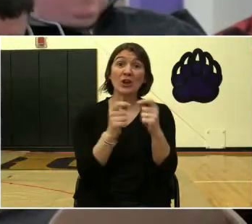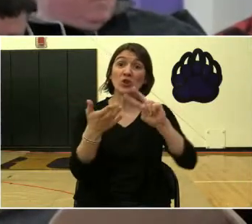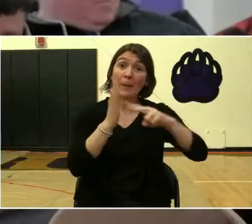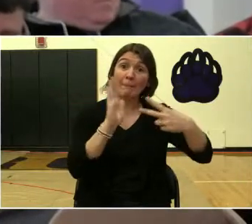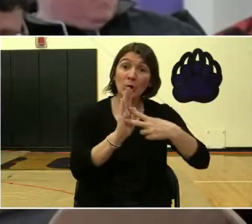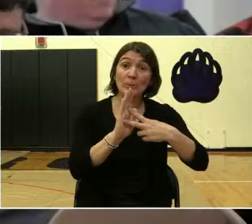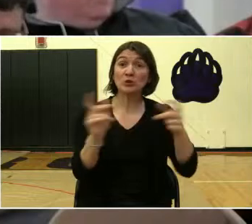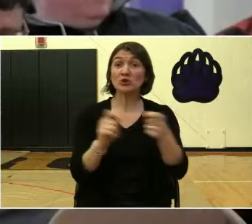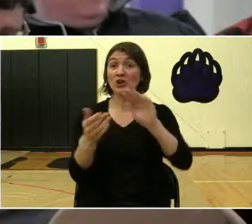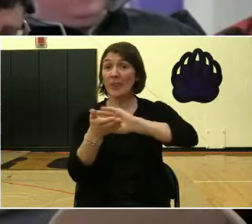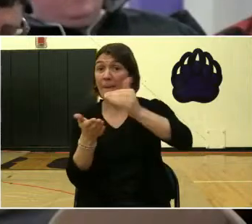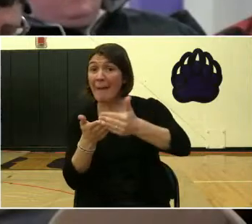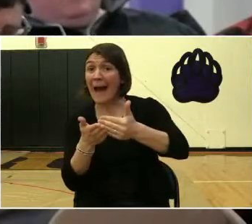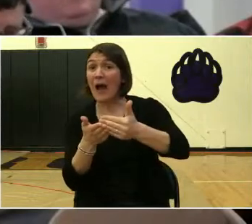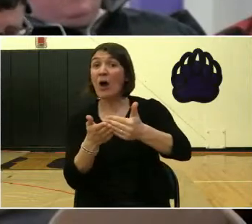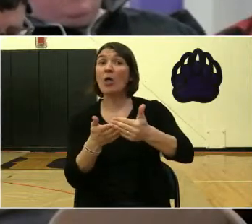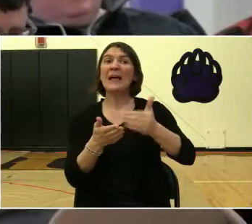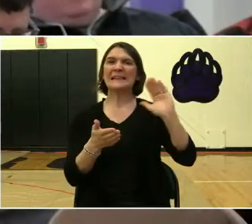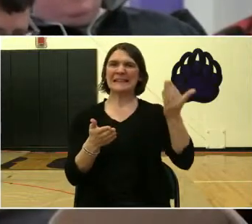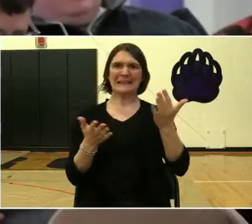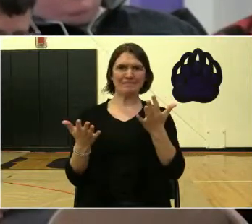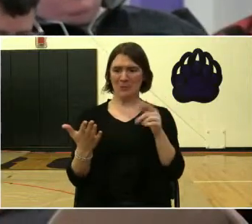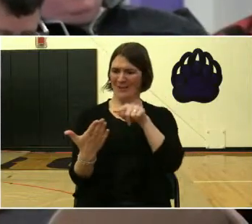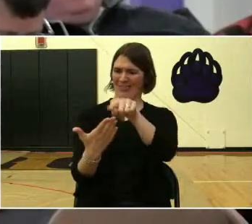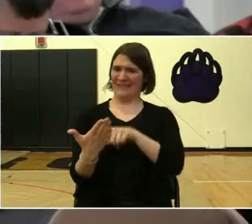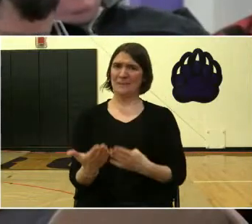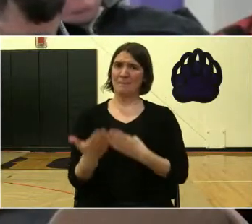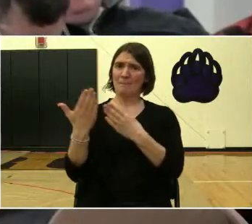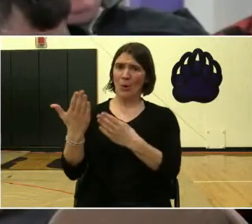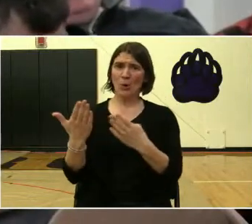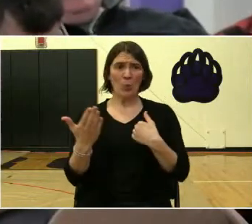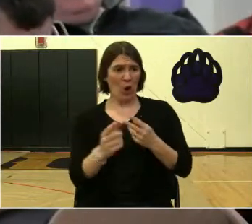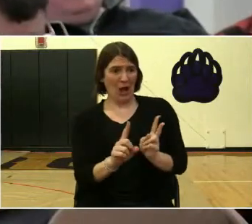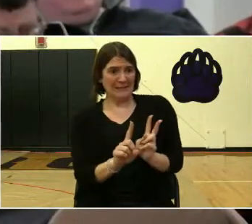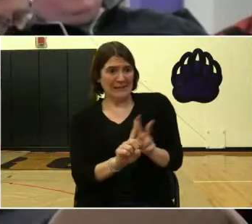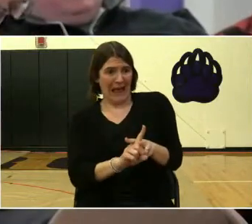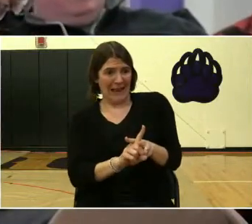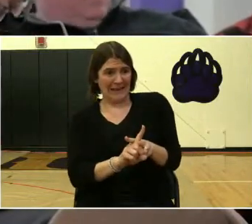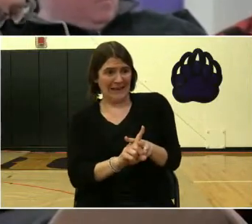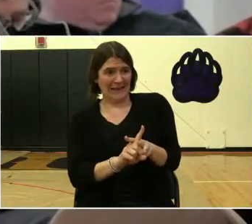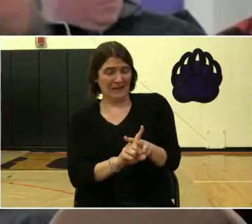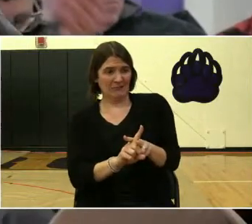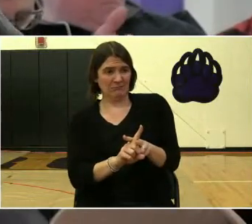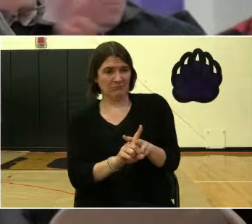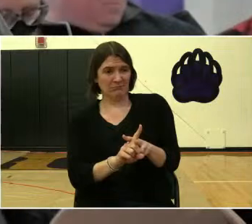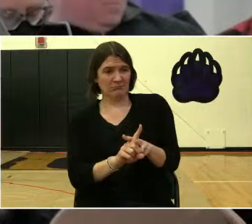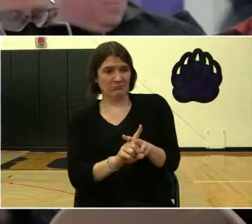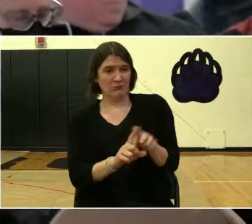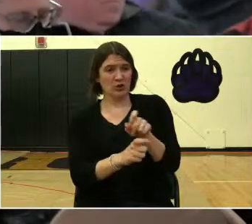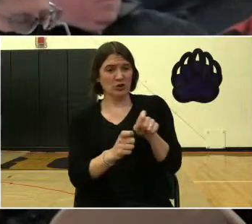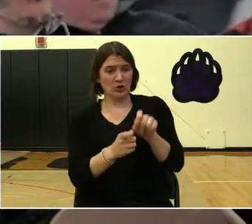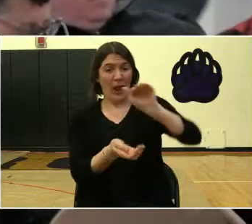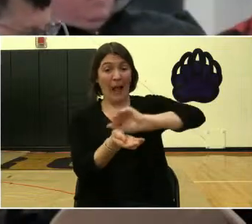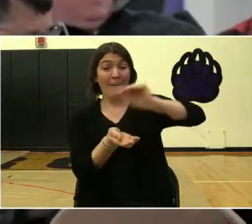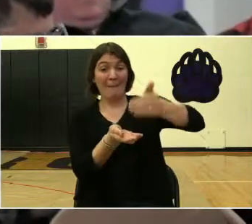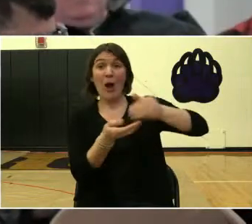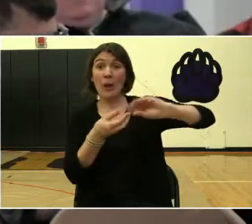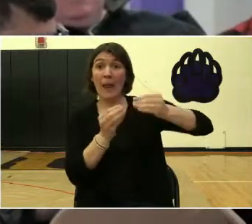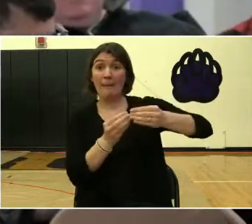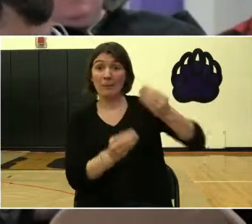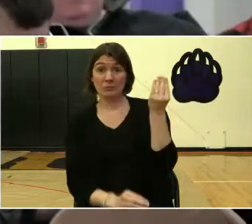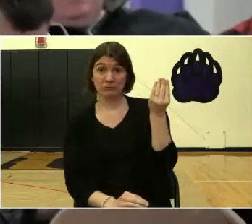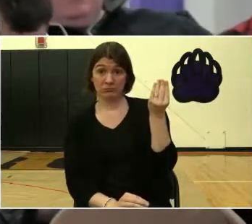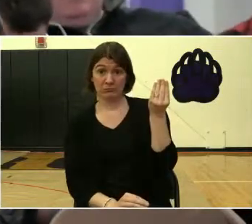Germain uh one interpretation of this motion would be that we're assigning the uh a certain amount